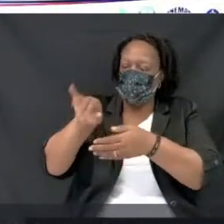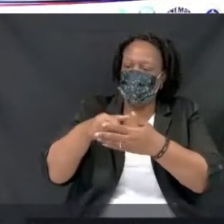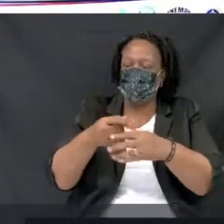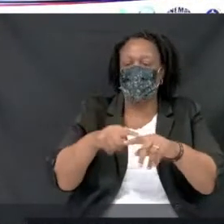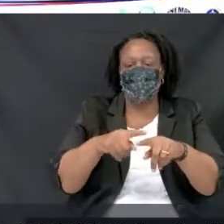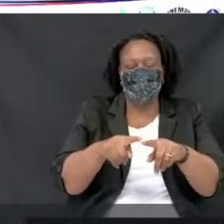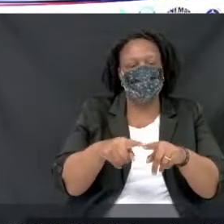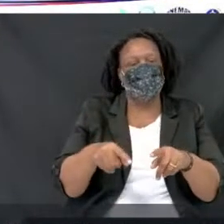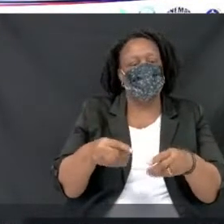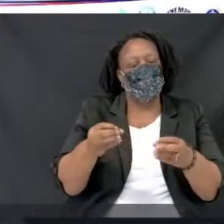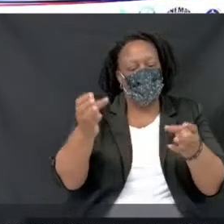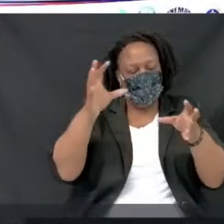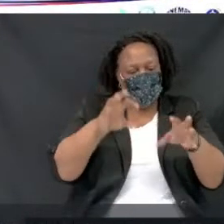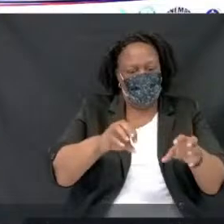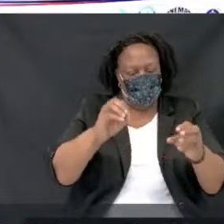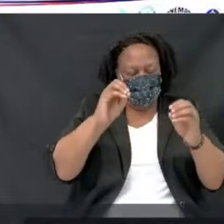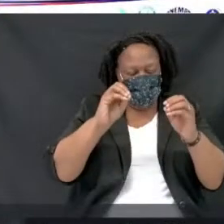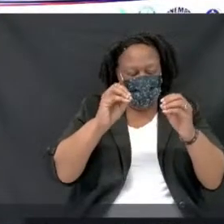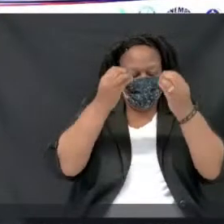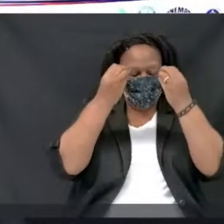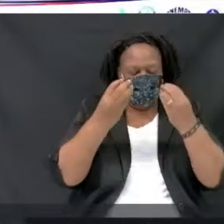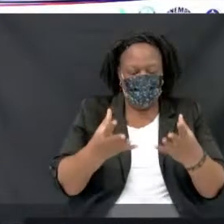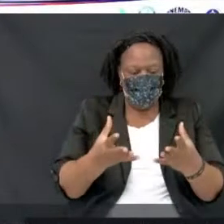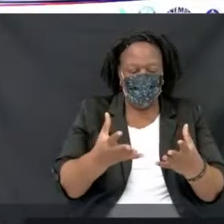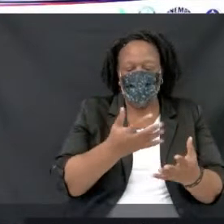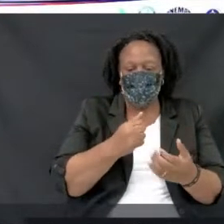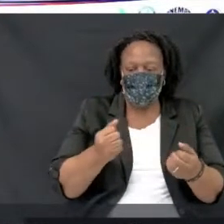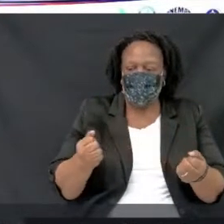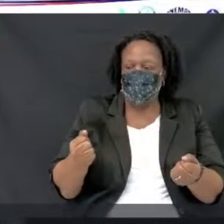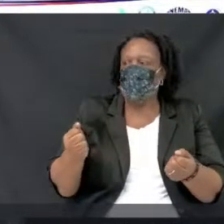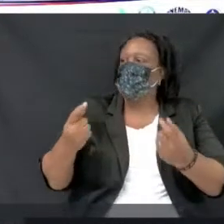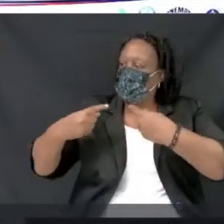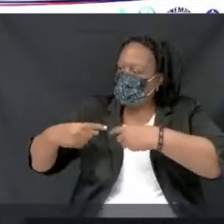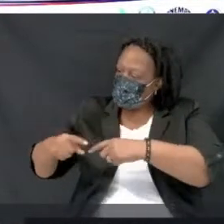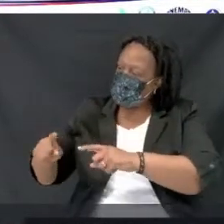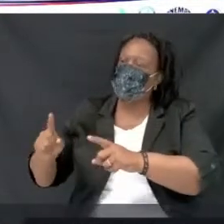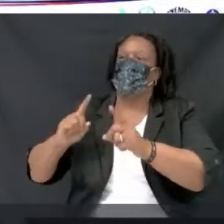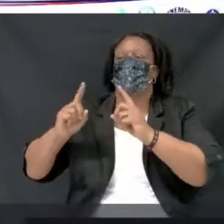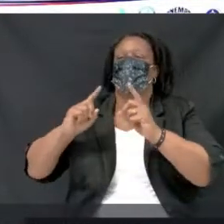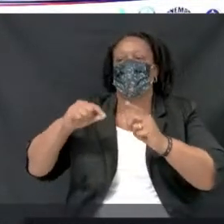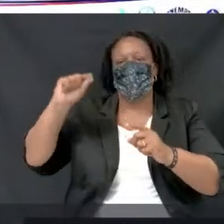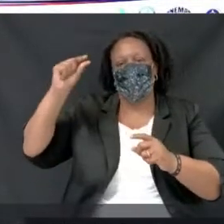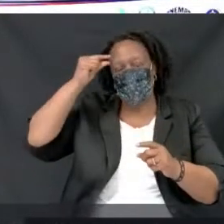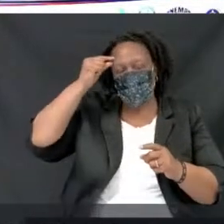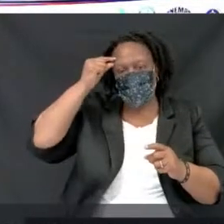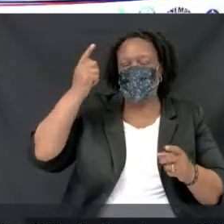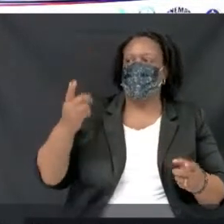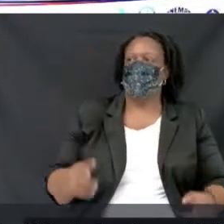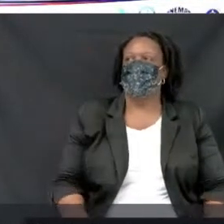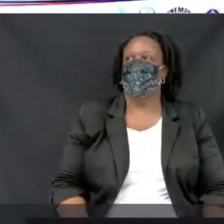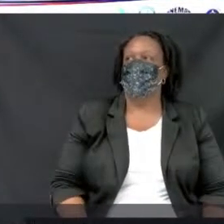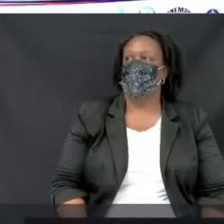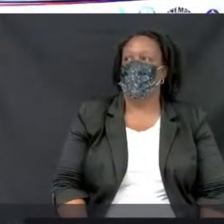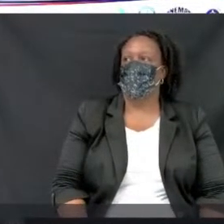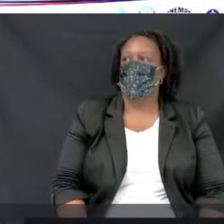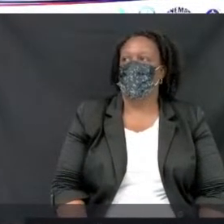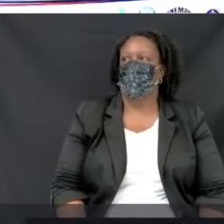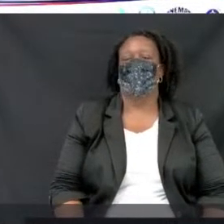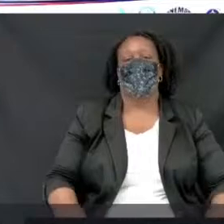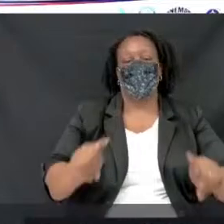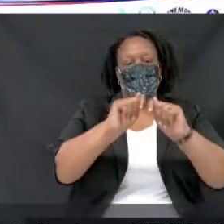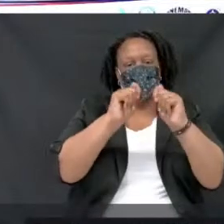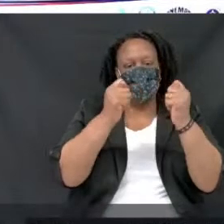companies, organizations, whether it be private, public, or otherwise, that will request engagement. The task force